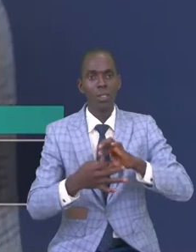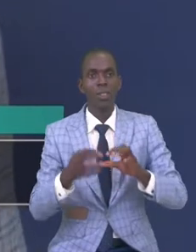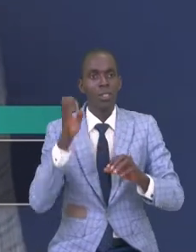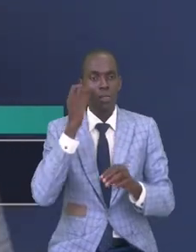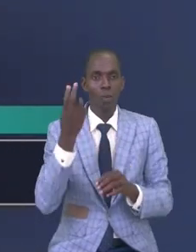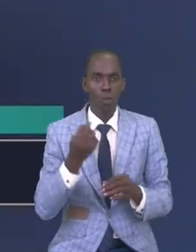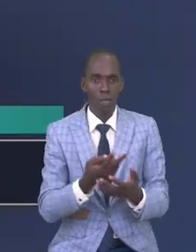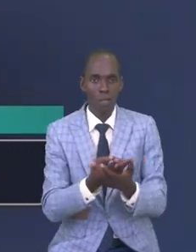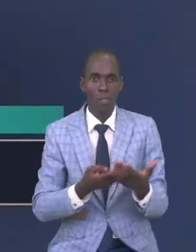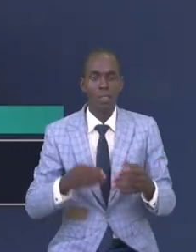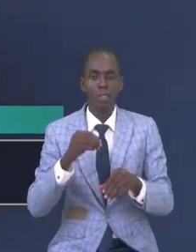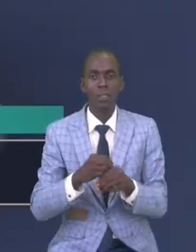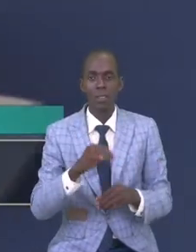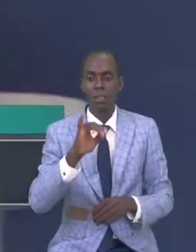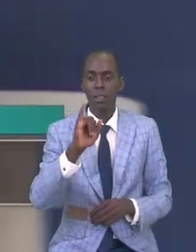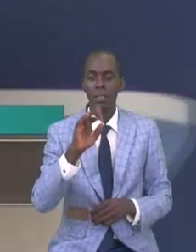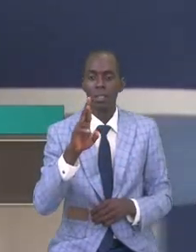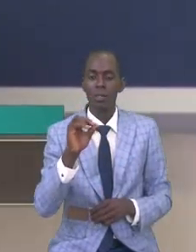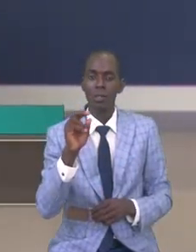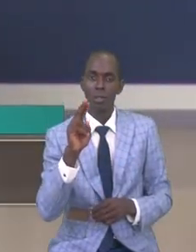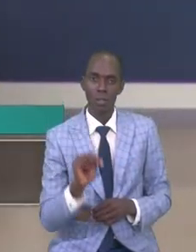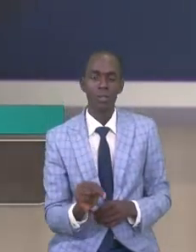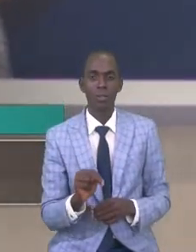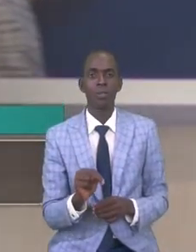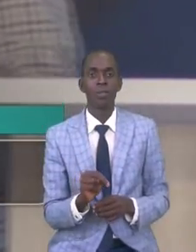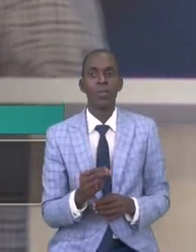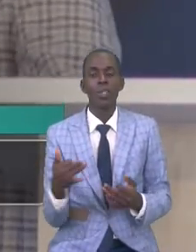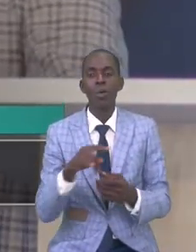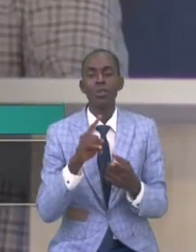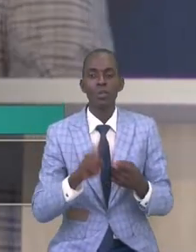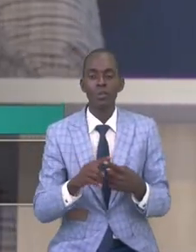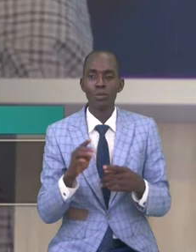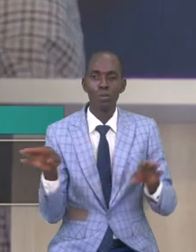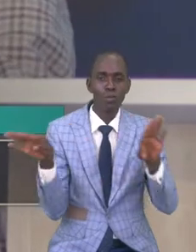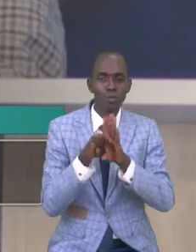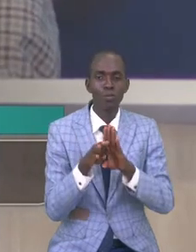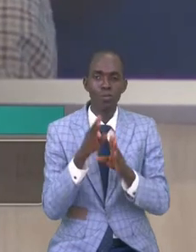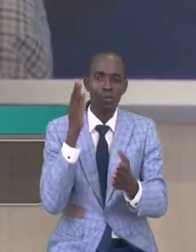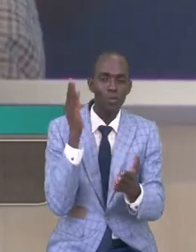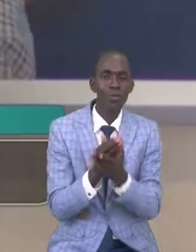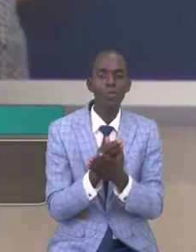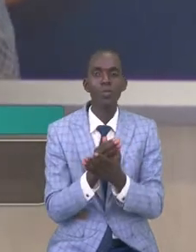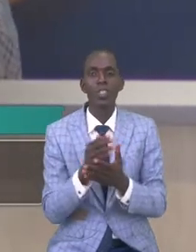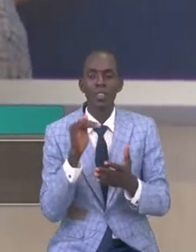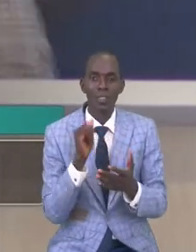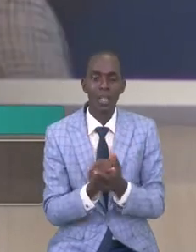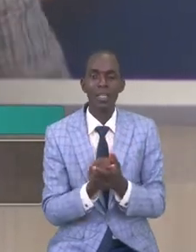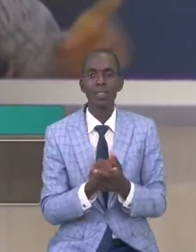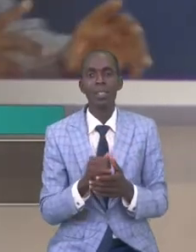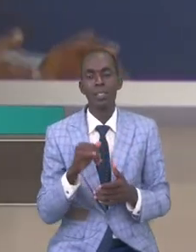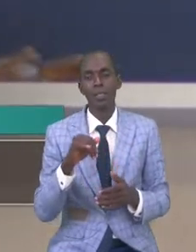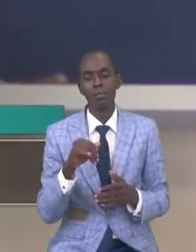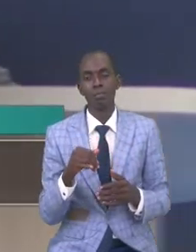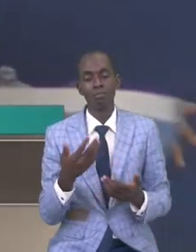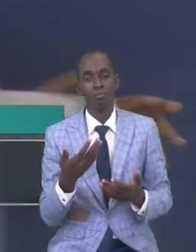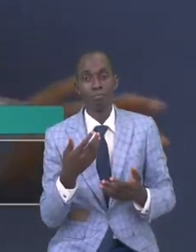to silence that potential, crush that potential, destroy that potential, get rid of that